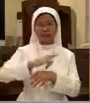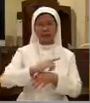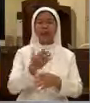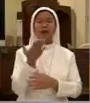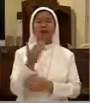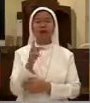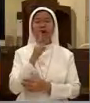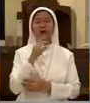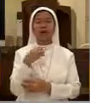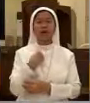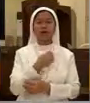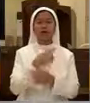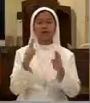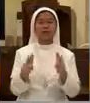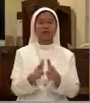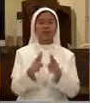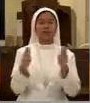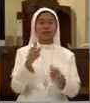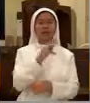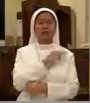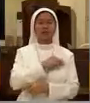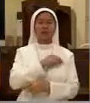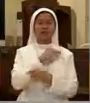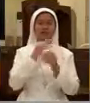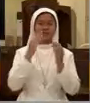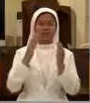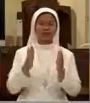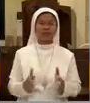They are our great missionaries.